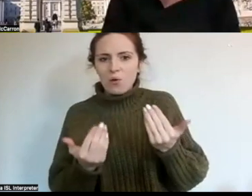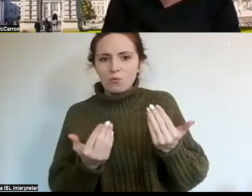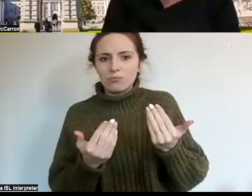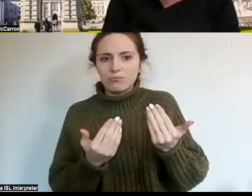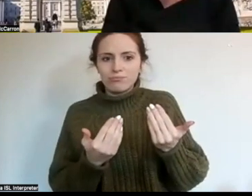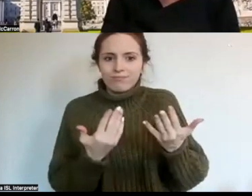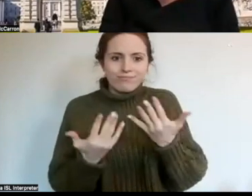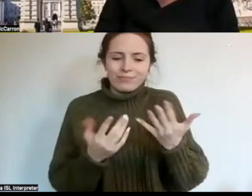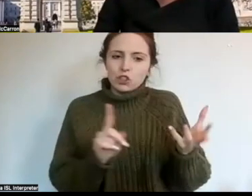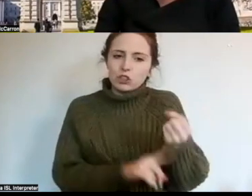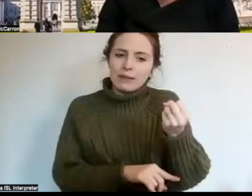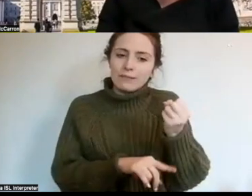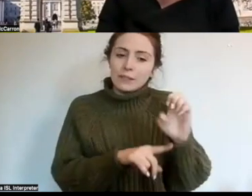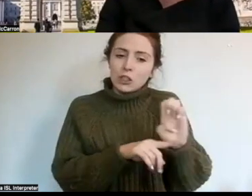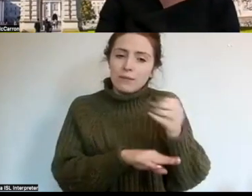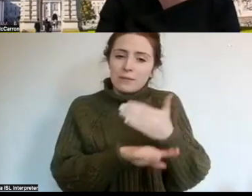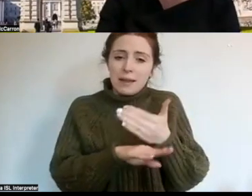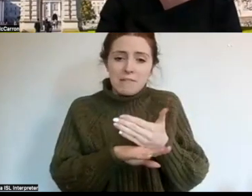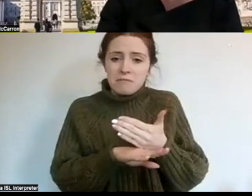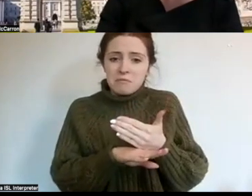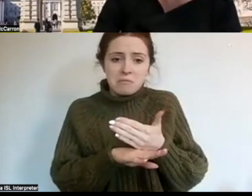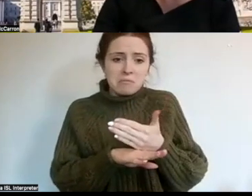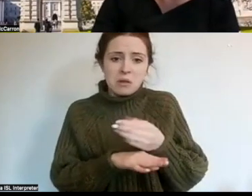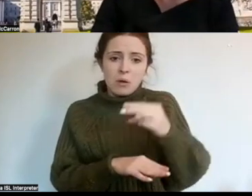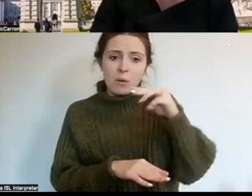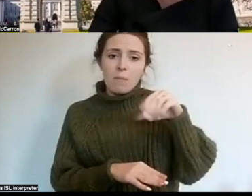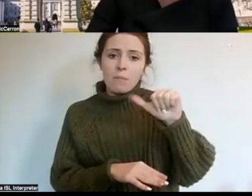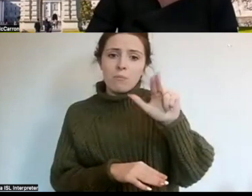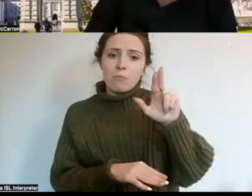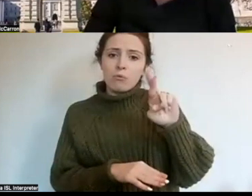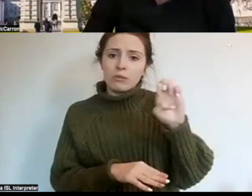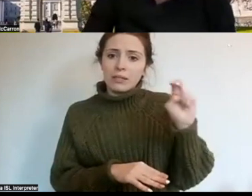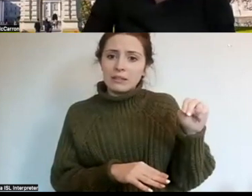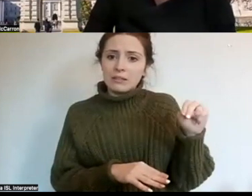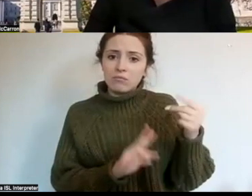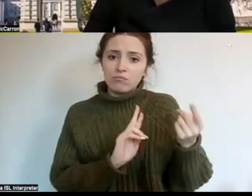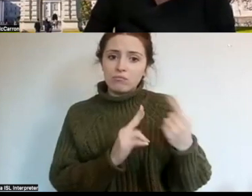be addressed? Who wants, Maureen, would you talk about that?